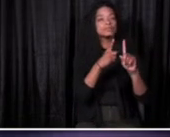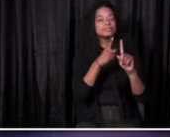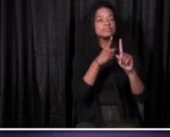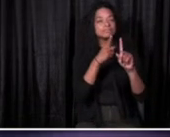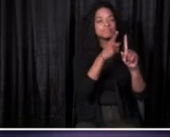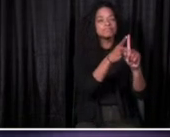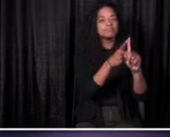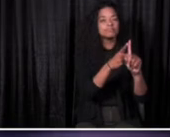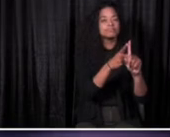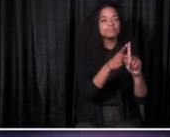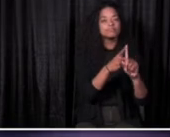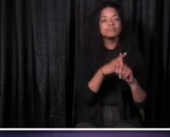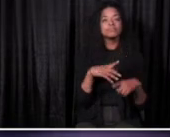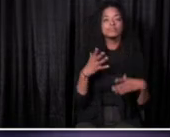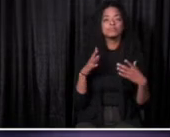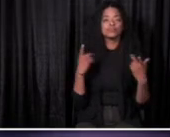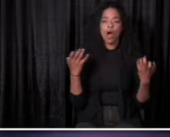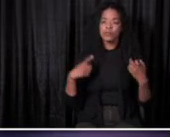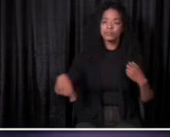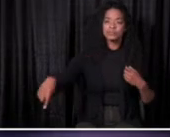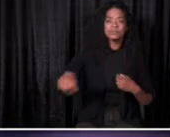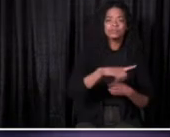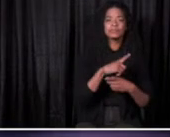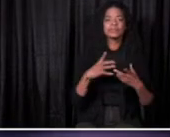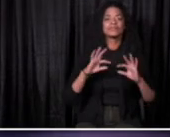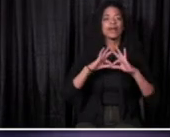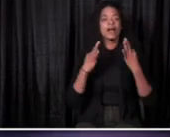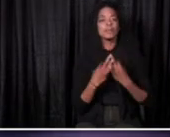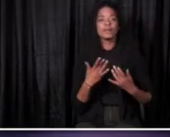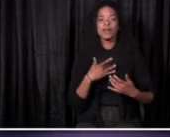a strong sense of belonging.